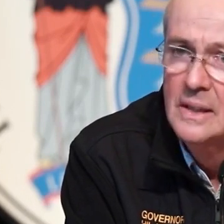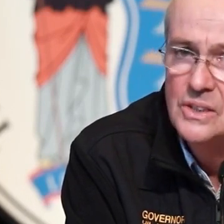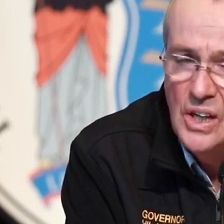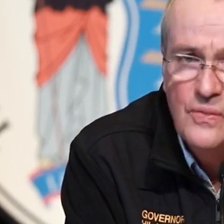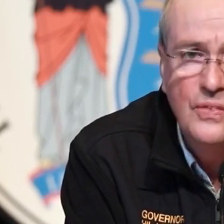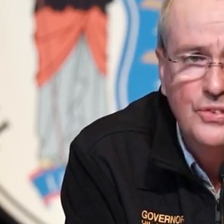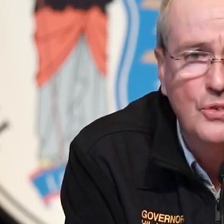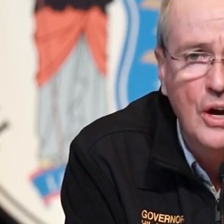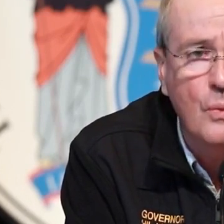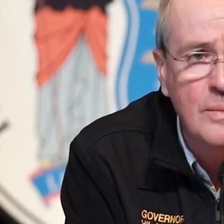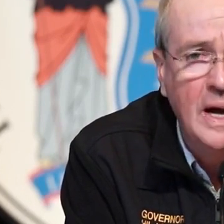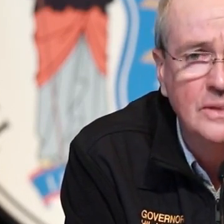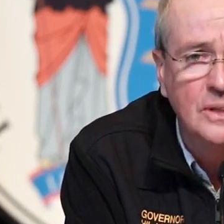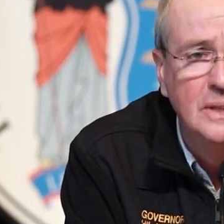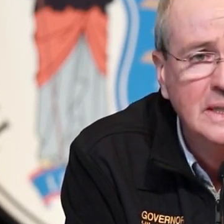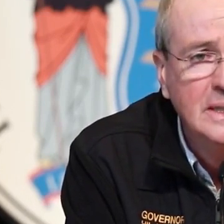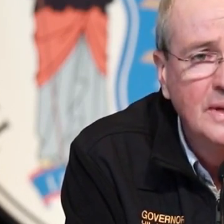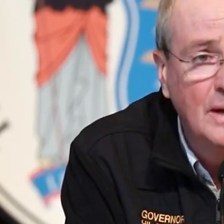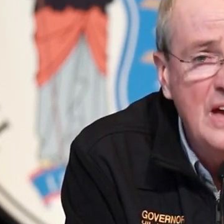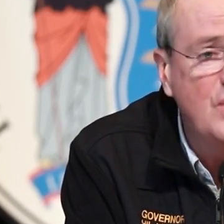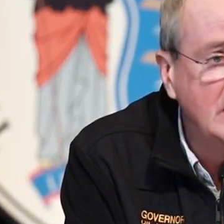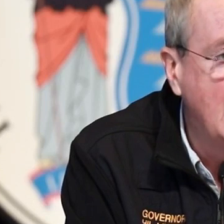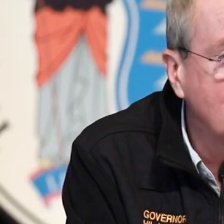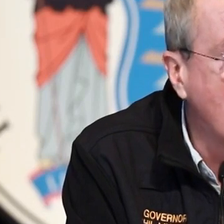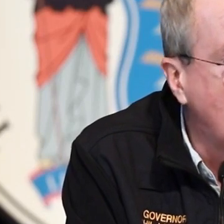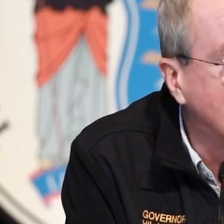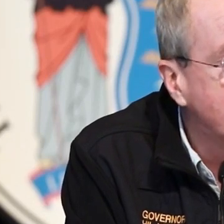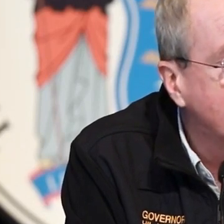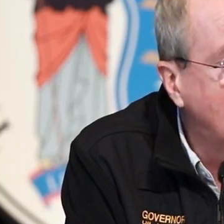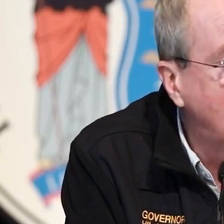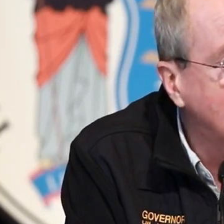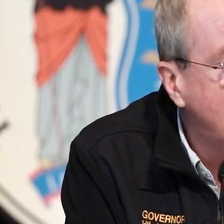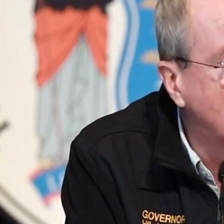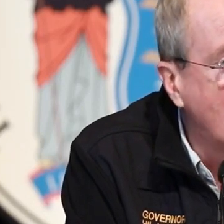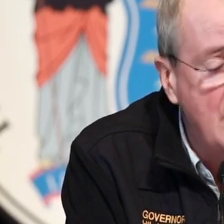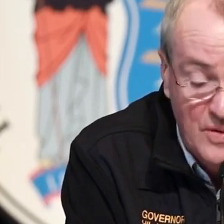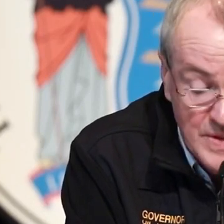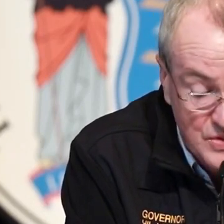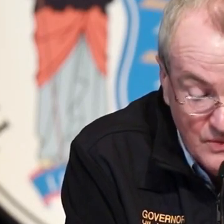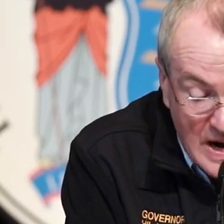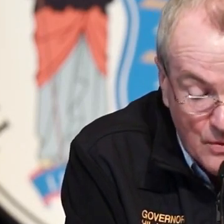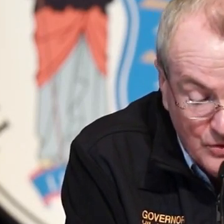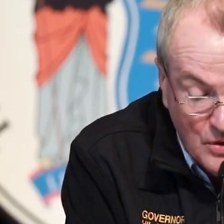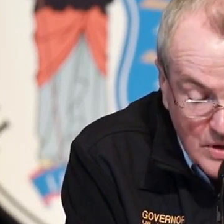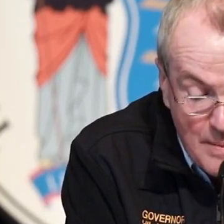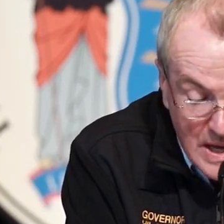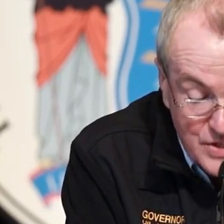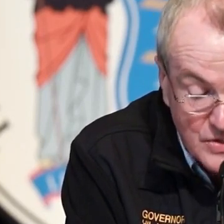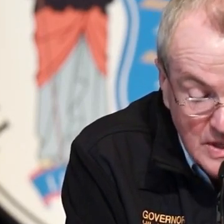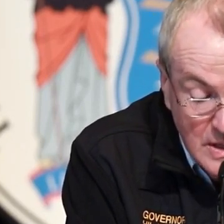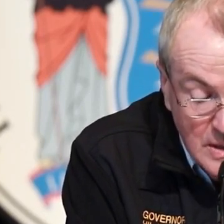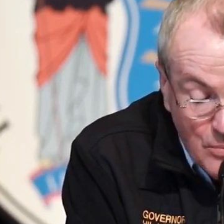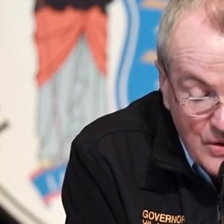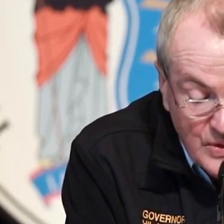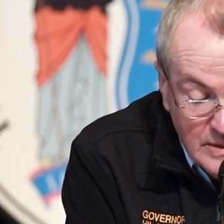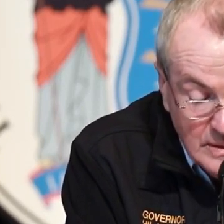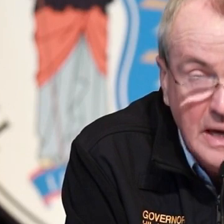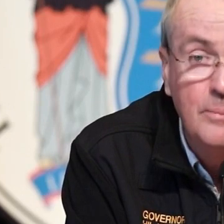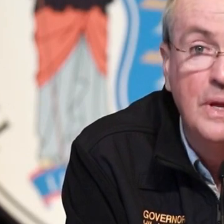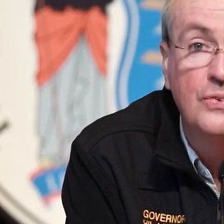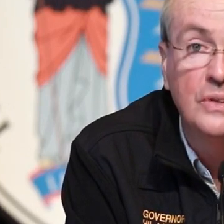a tough, stark reminder that life and death go on, even away from this virus. So God bless